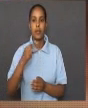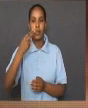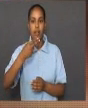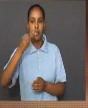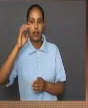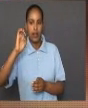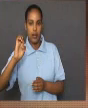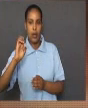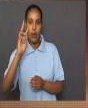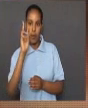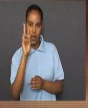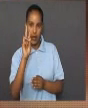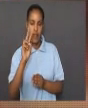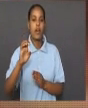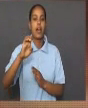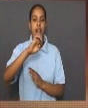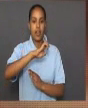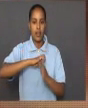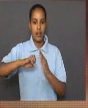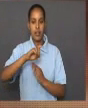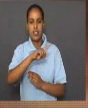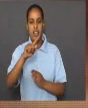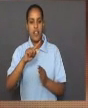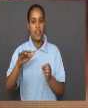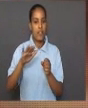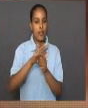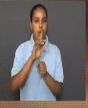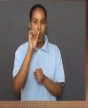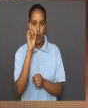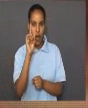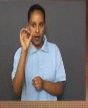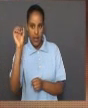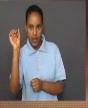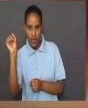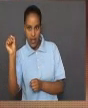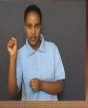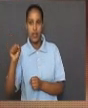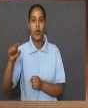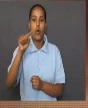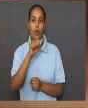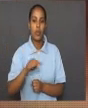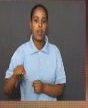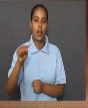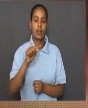Helium has a pair of electrons. They fill the 1s orbital.